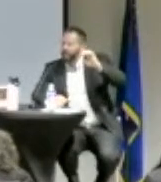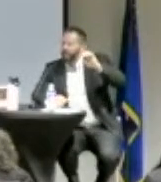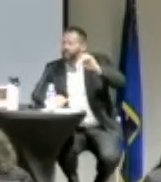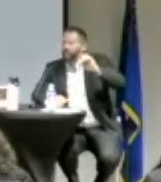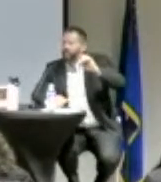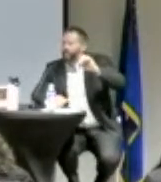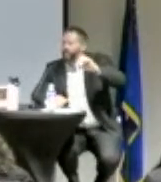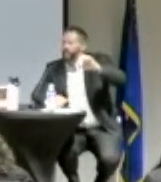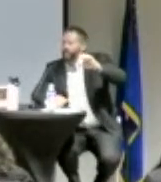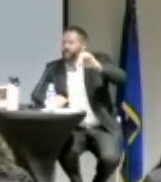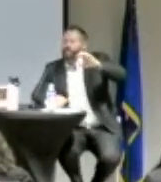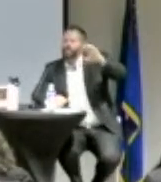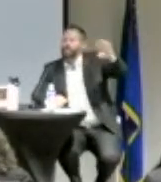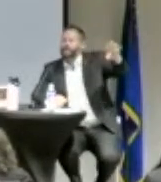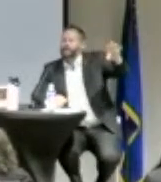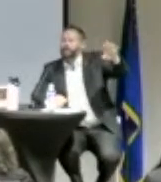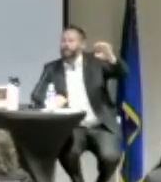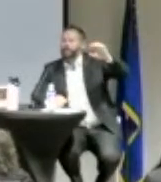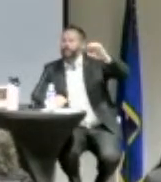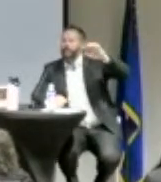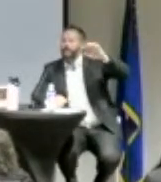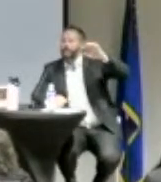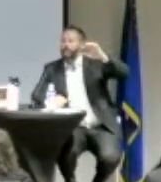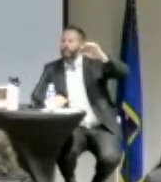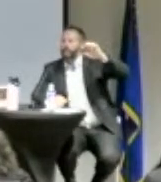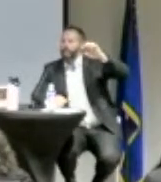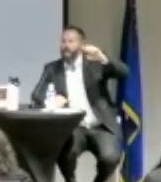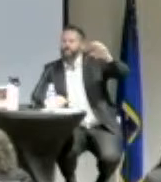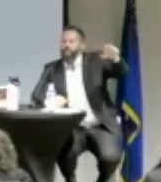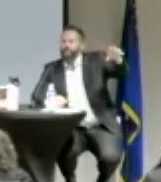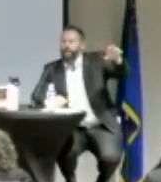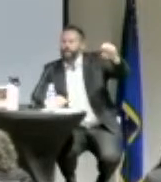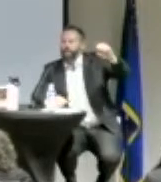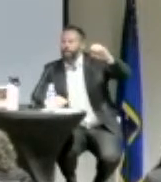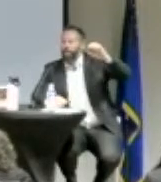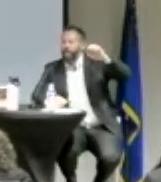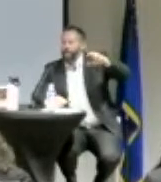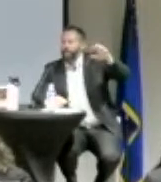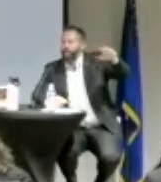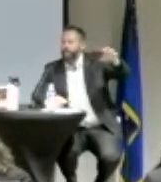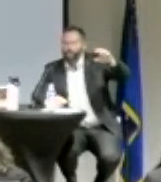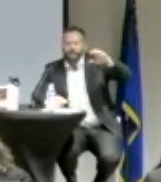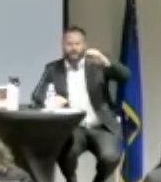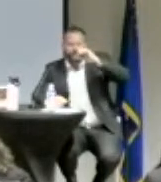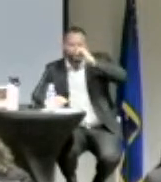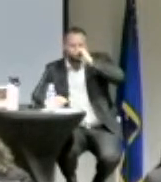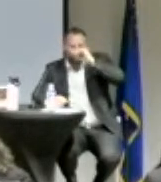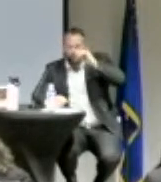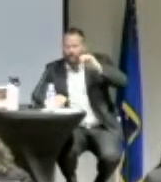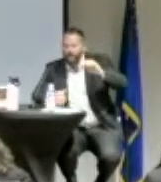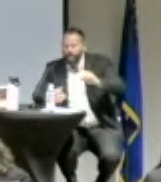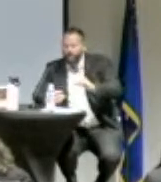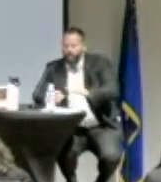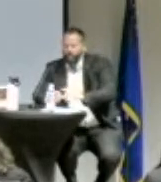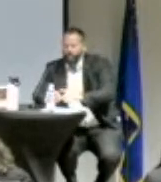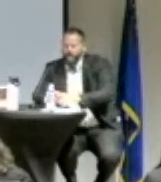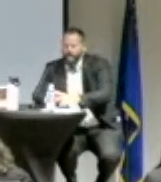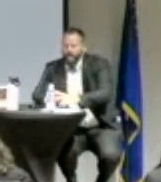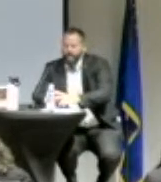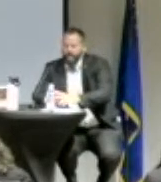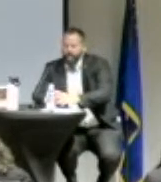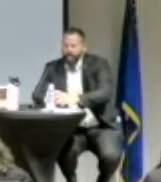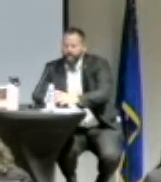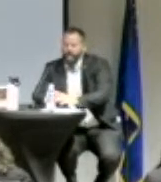So when you look, the research is clear of what drives employees, what keeps employees at organizations. So